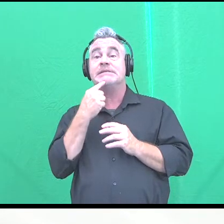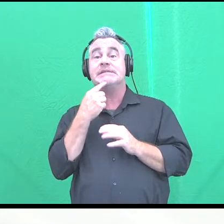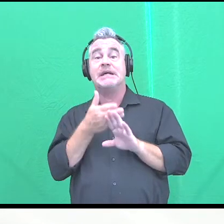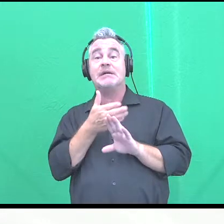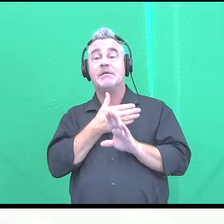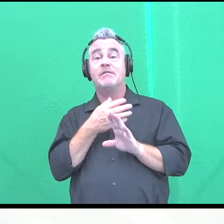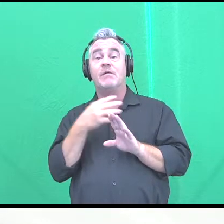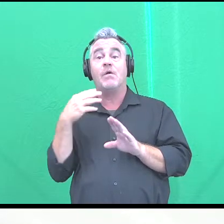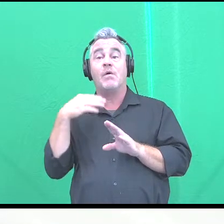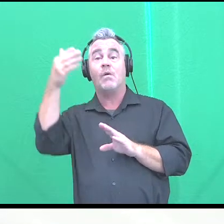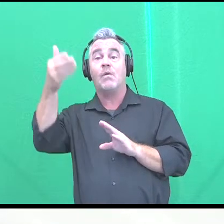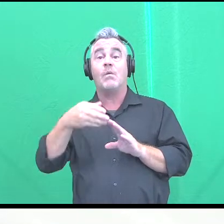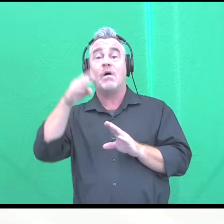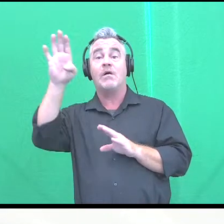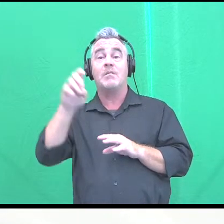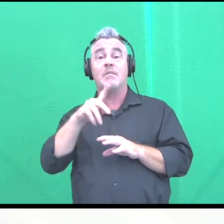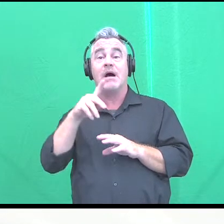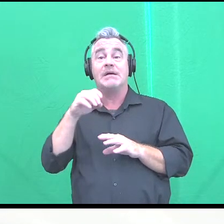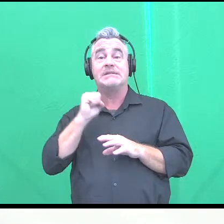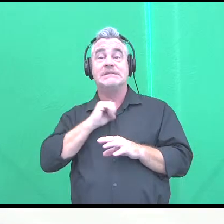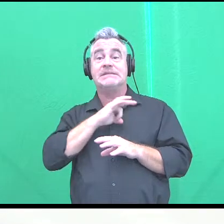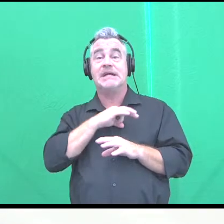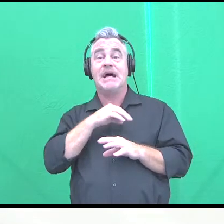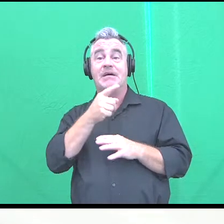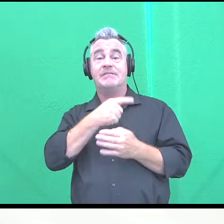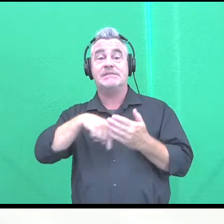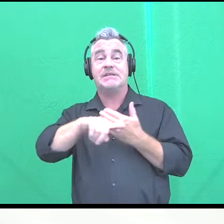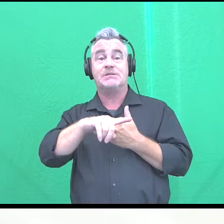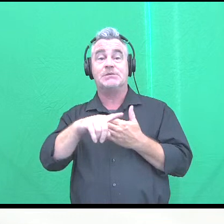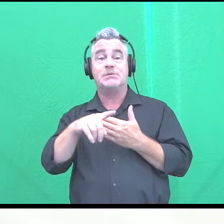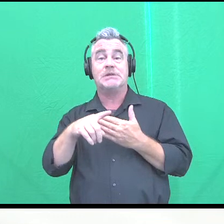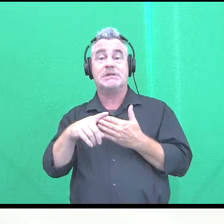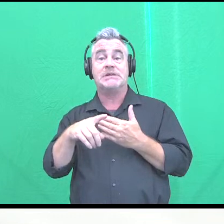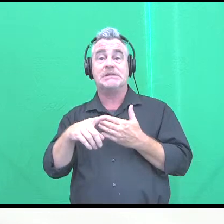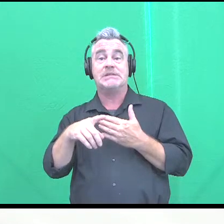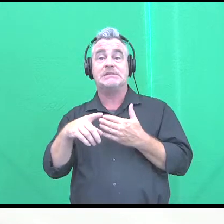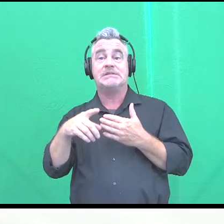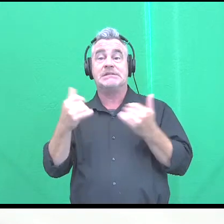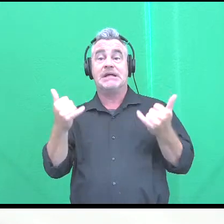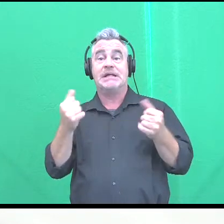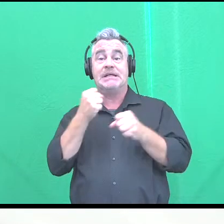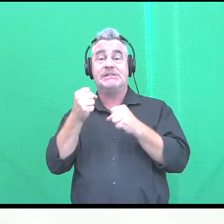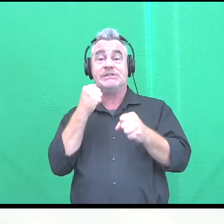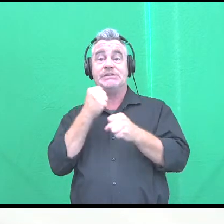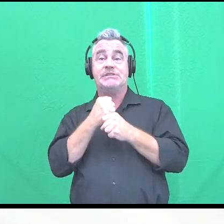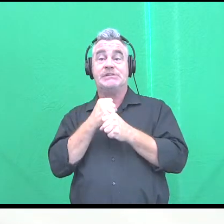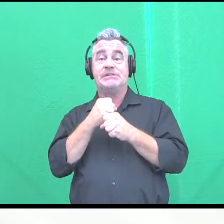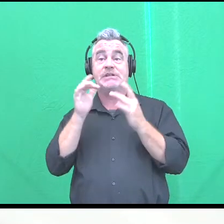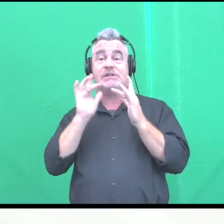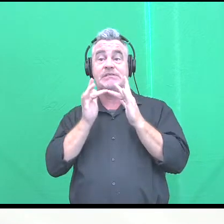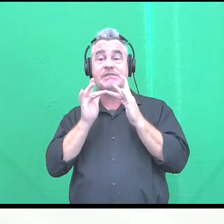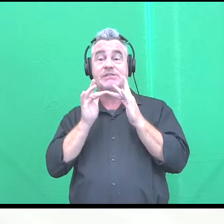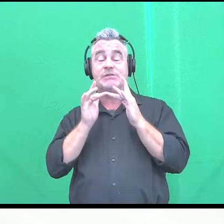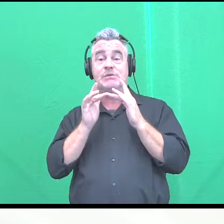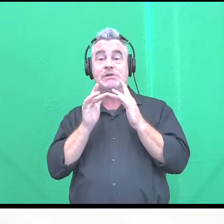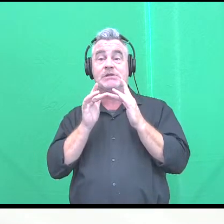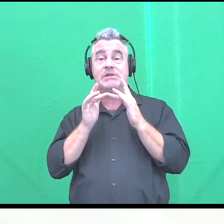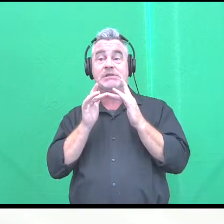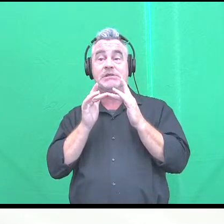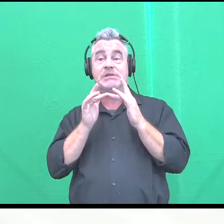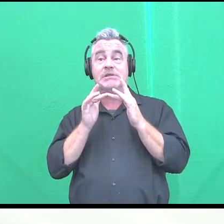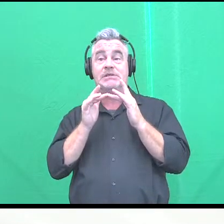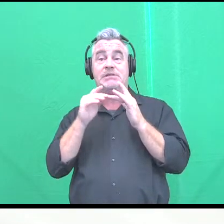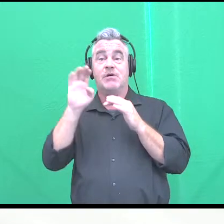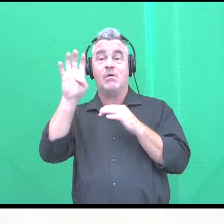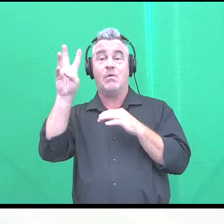back for our staff is taking place next week. This year we are going to be virtual, and so the welcome back will